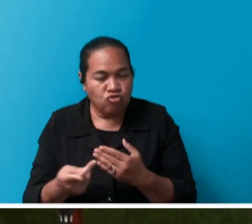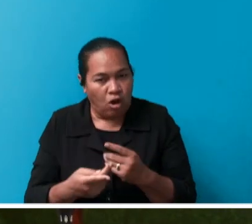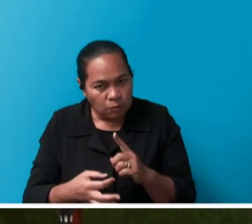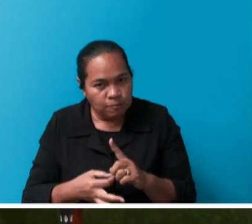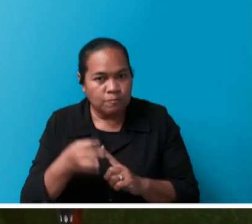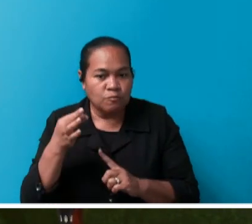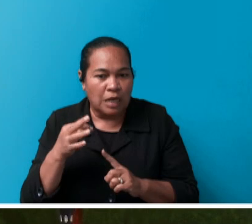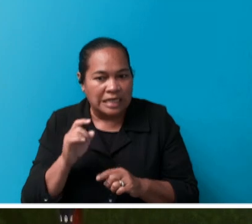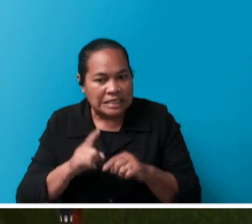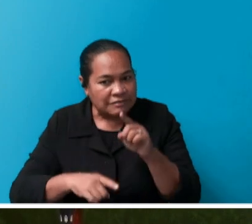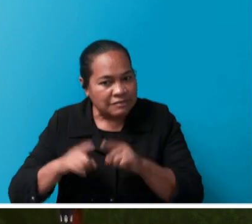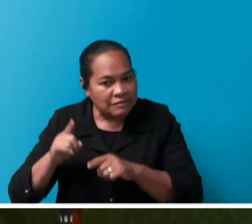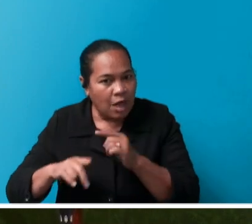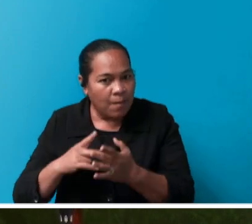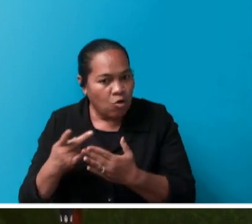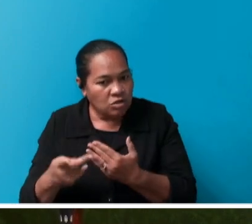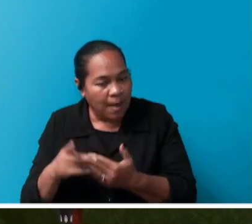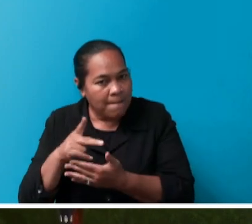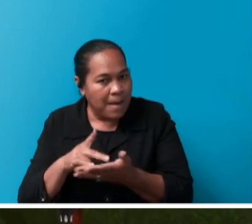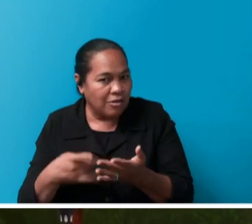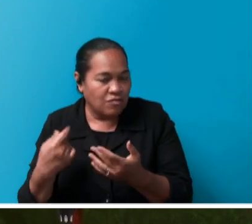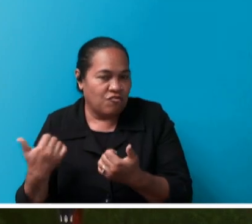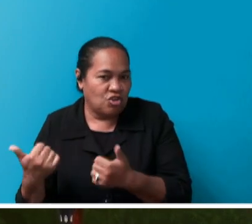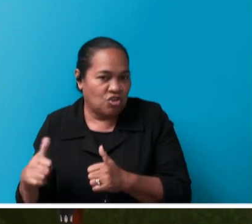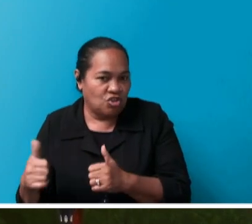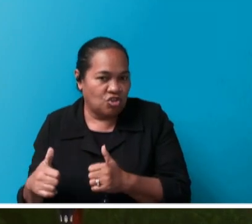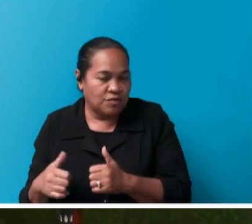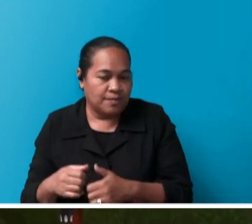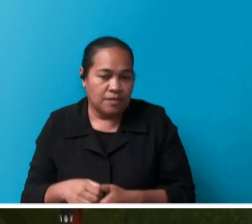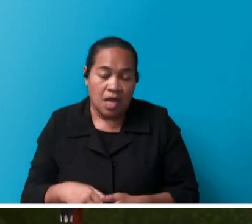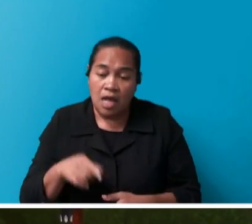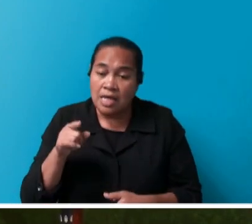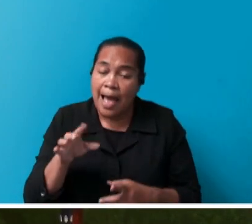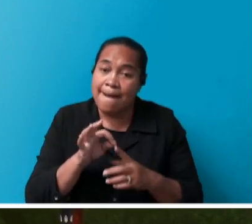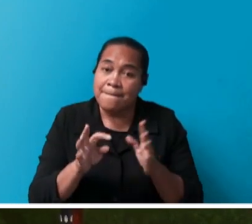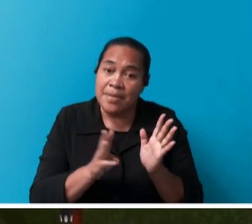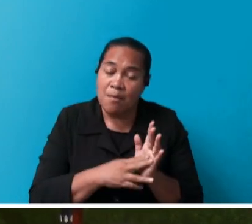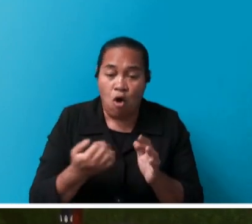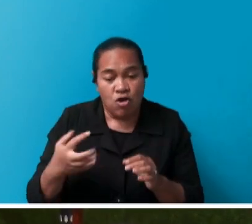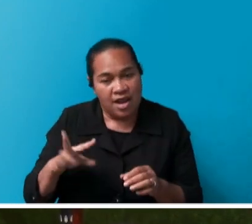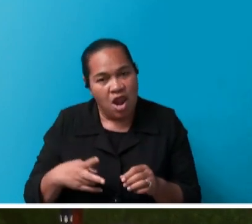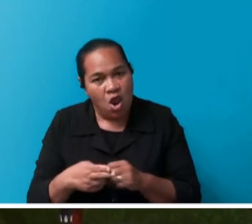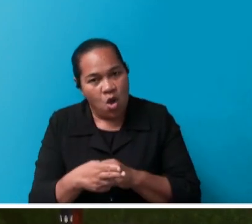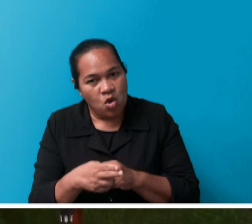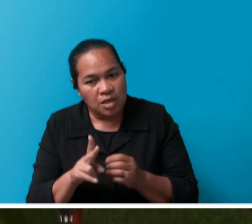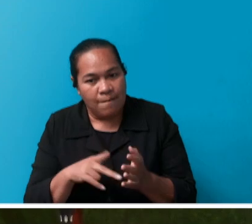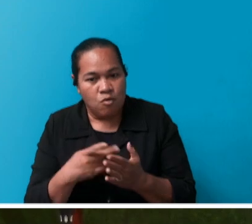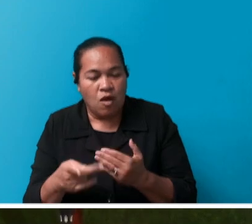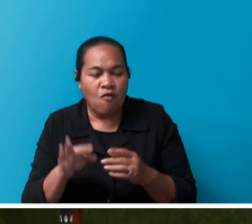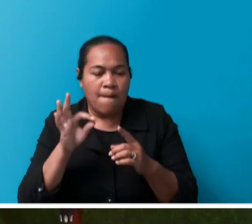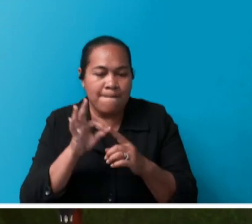critical phases of the project already completed. Honorable Prime Minister has launched the project for the